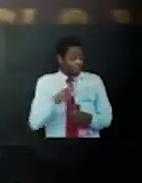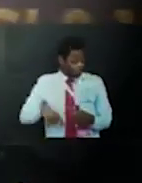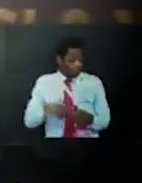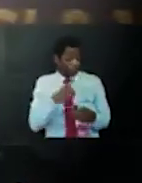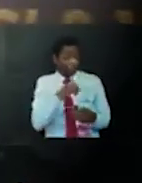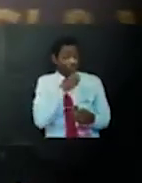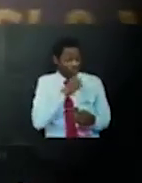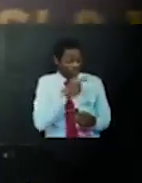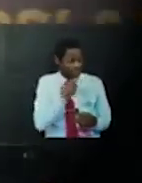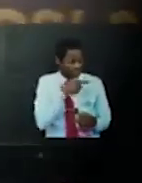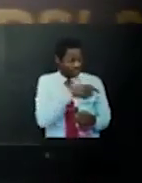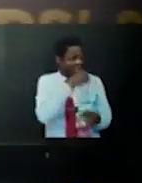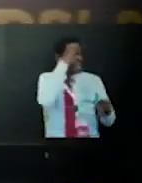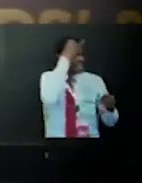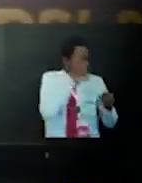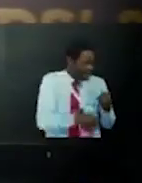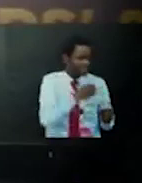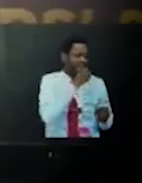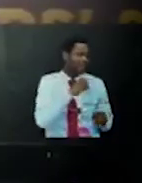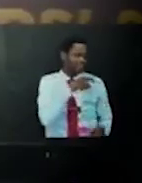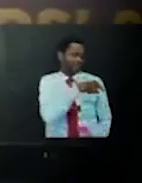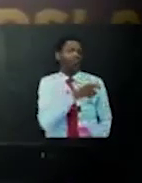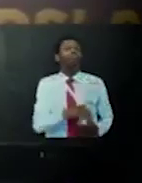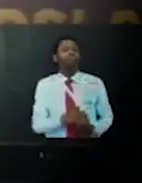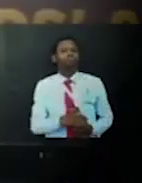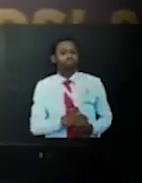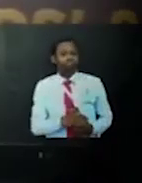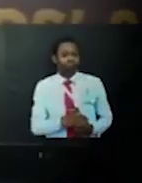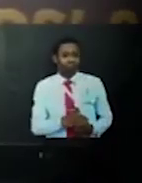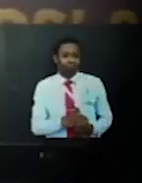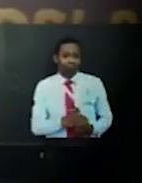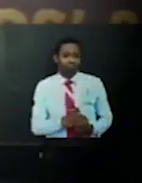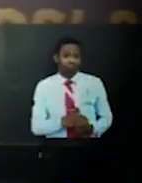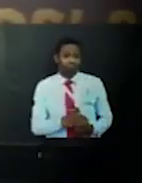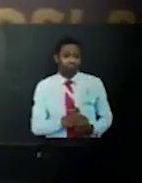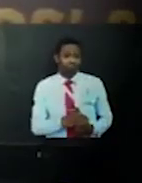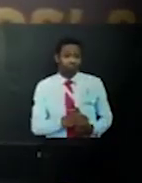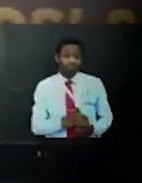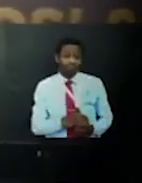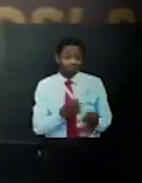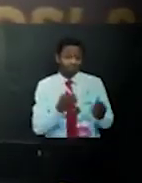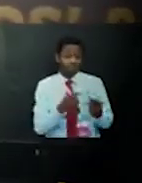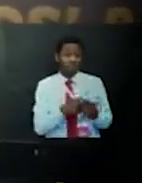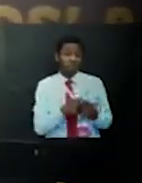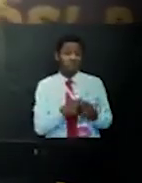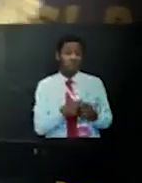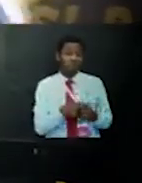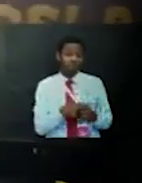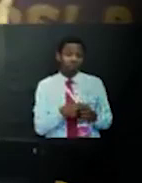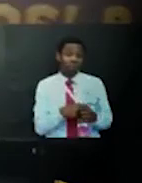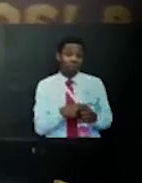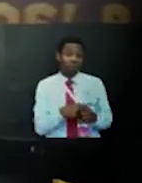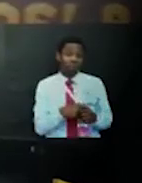last supper. Edidia epiato. So when you eat, take the communion, you don't